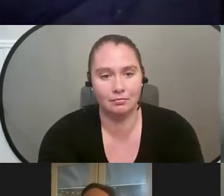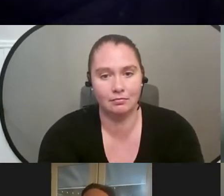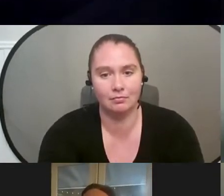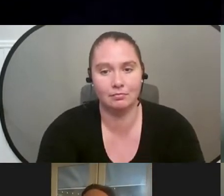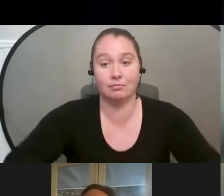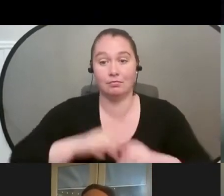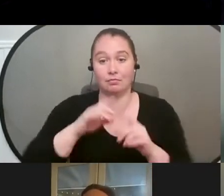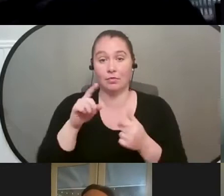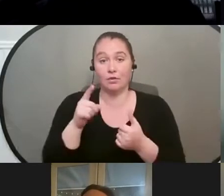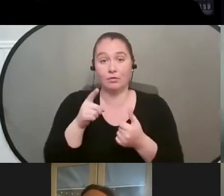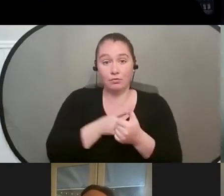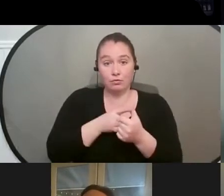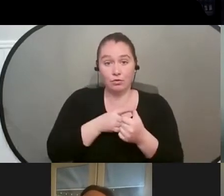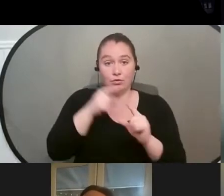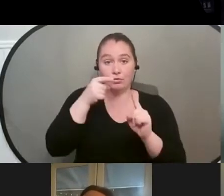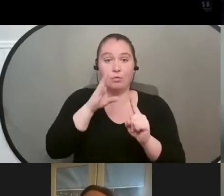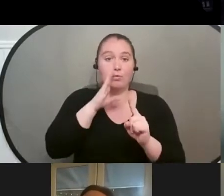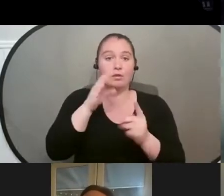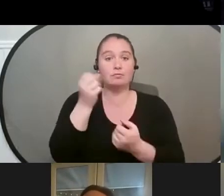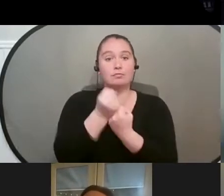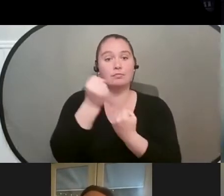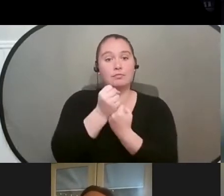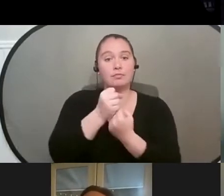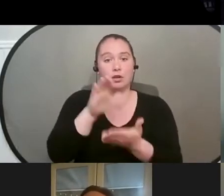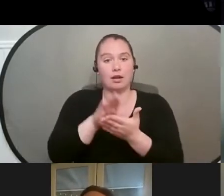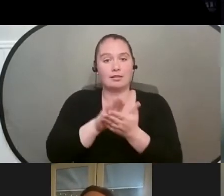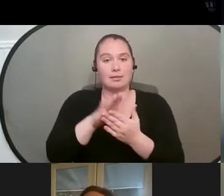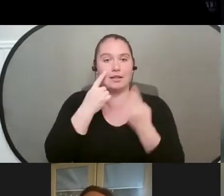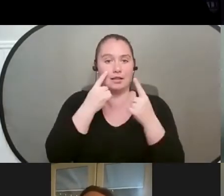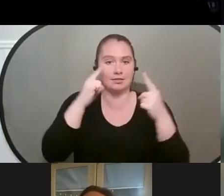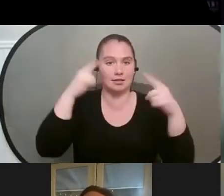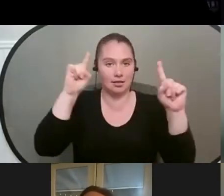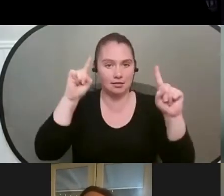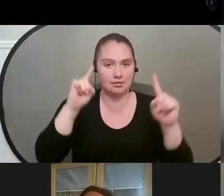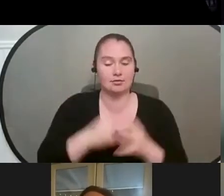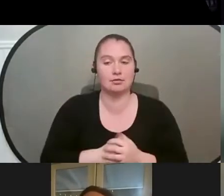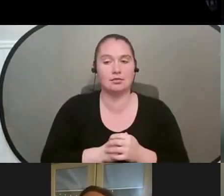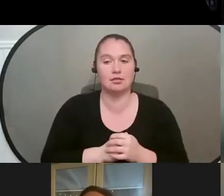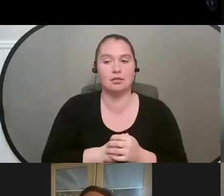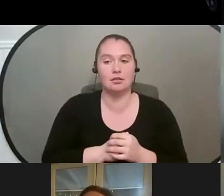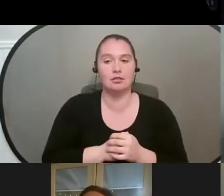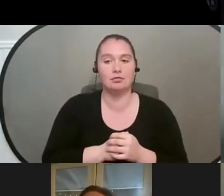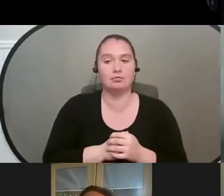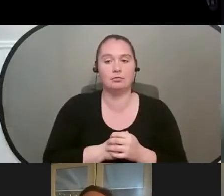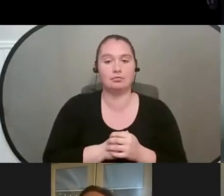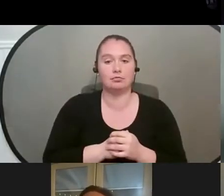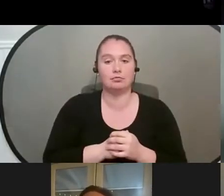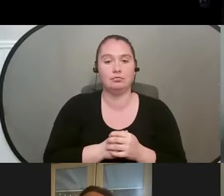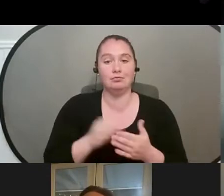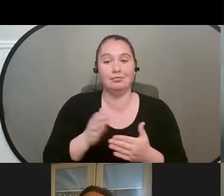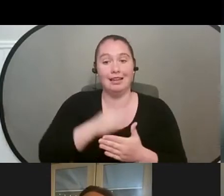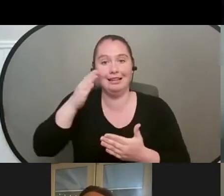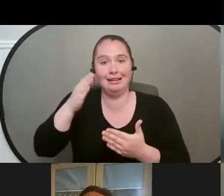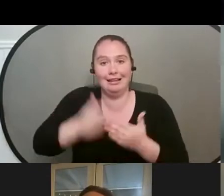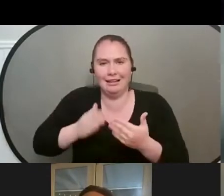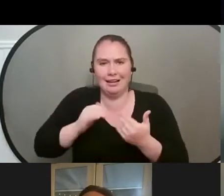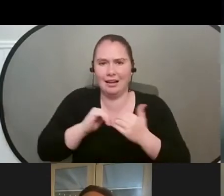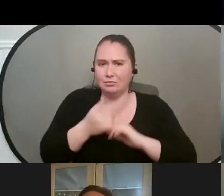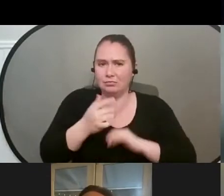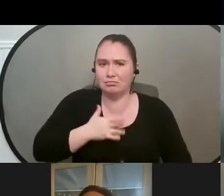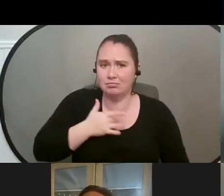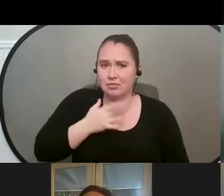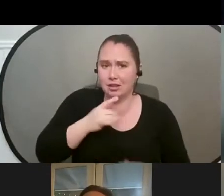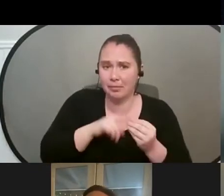in support of the vision academic excellence. Ultimately, how does everybody feel about that one?